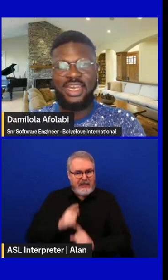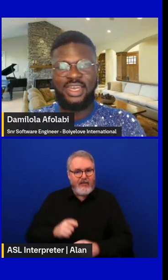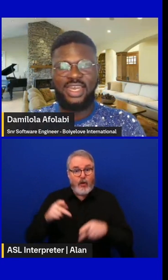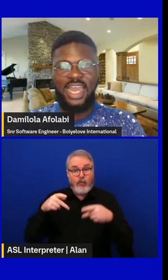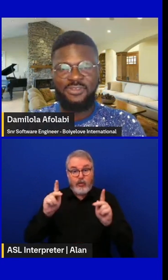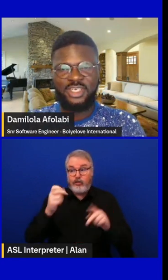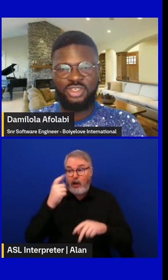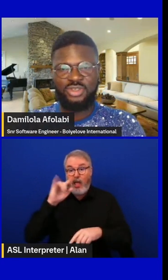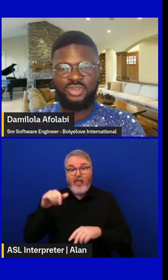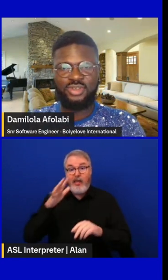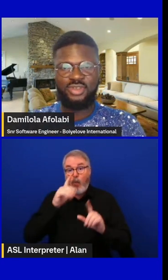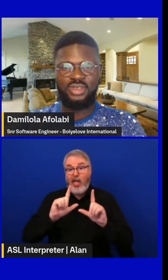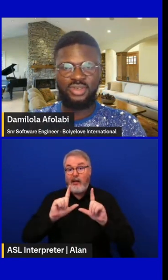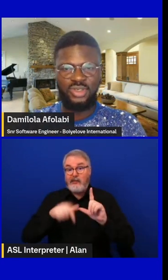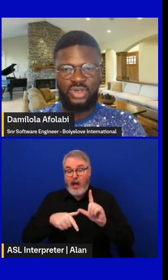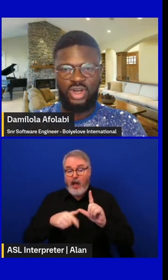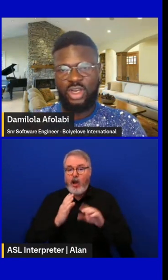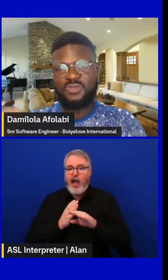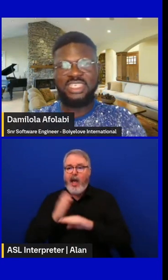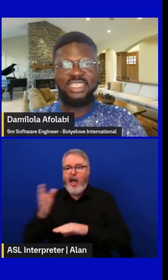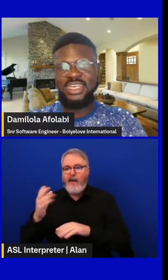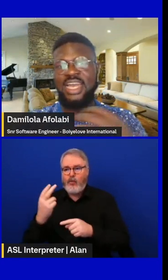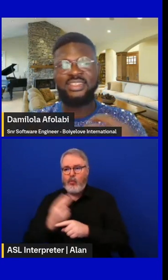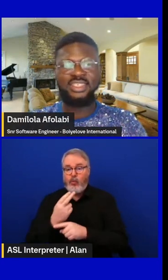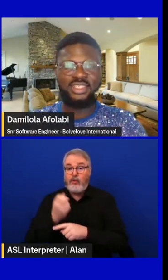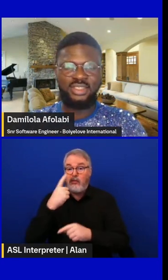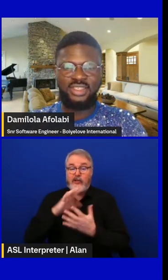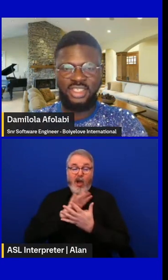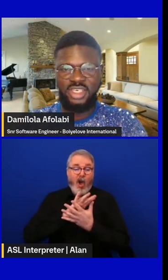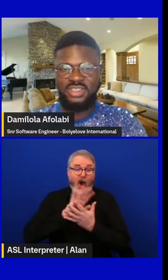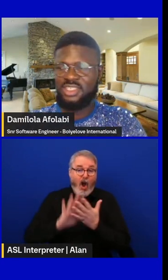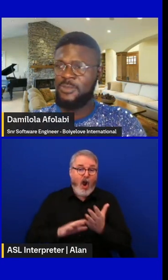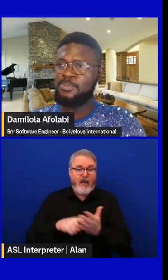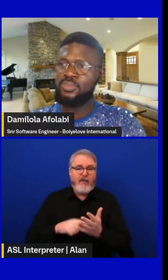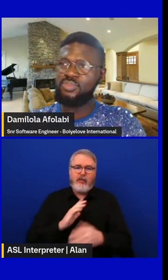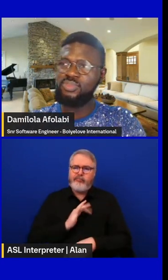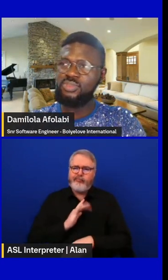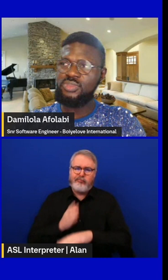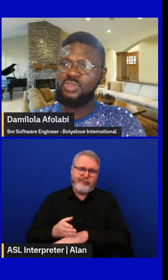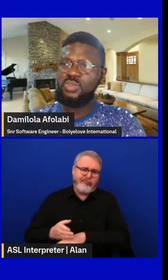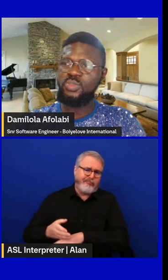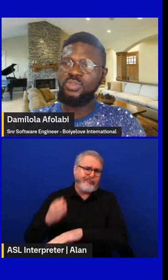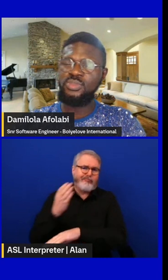expires after use. All of this enhancing security.